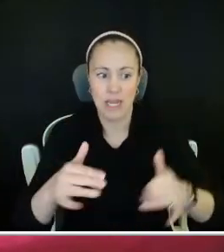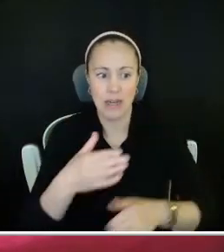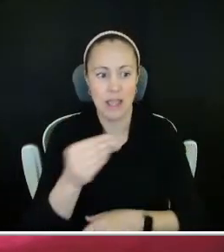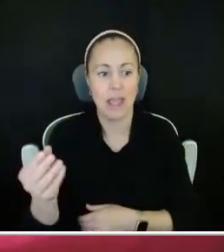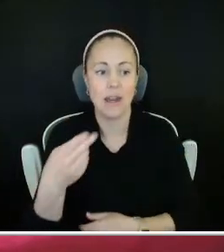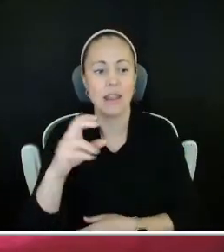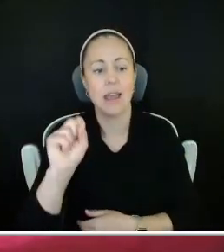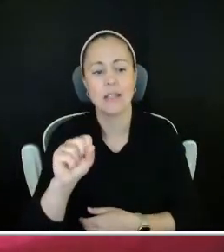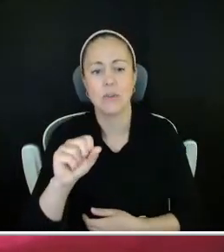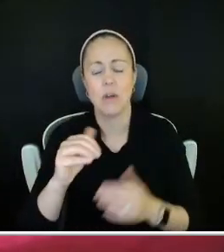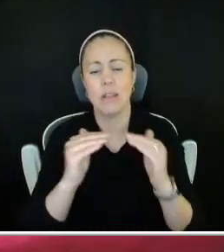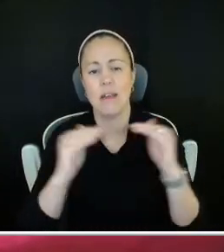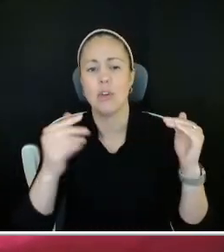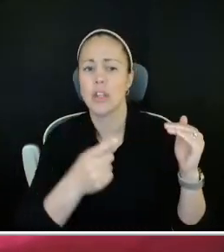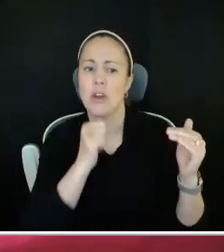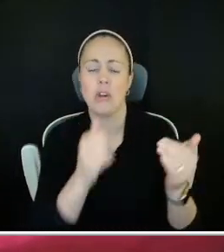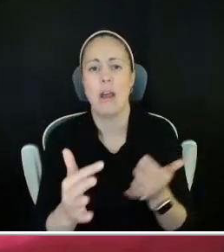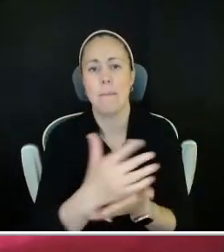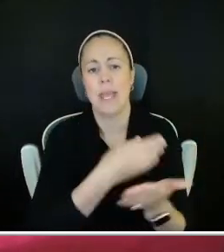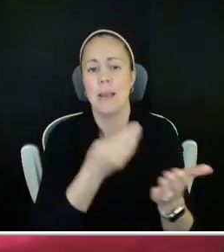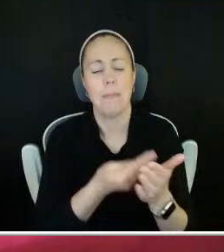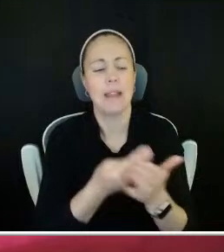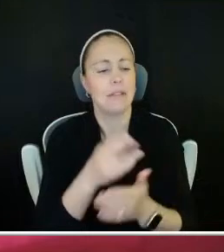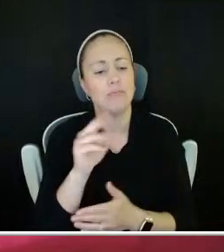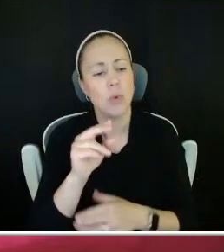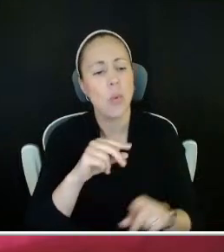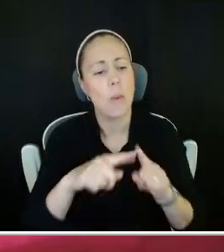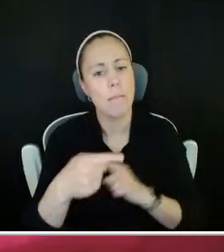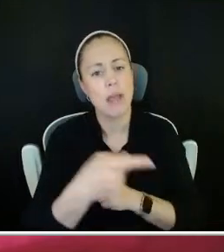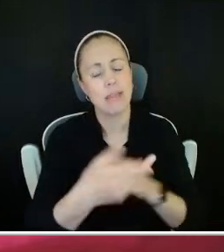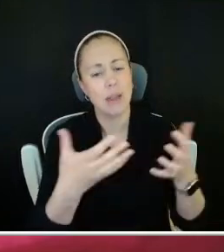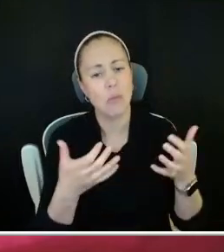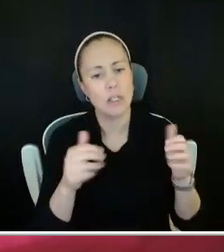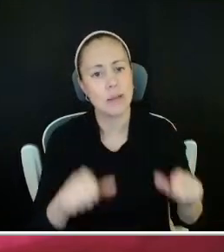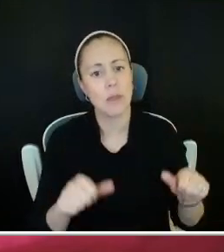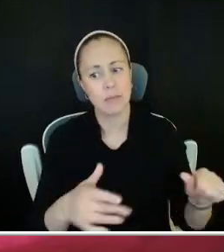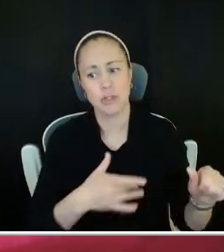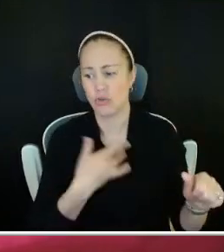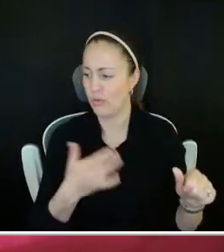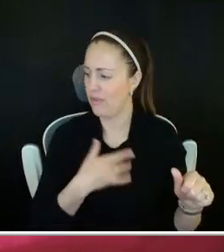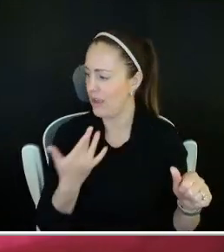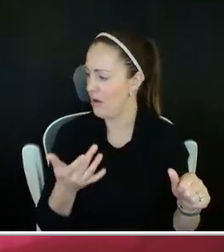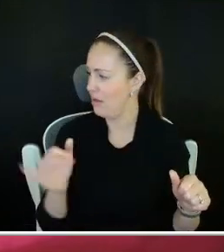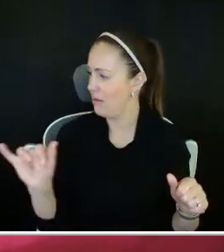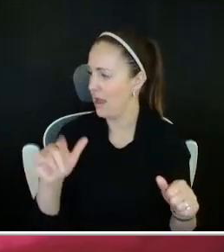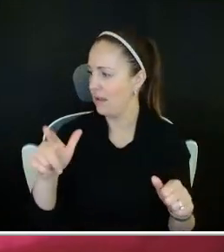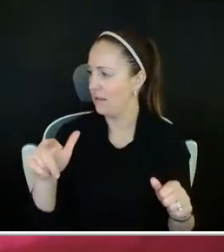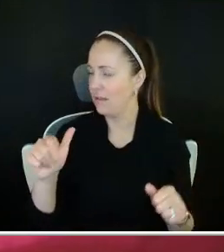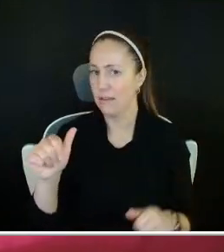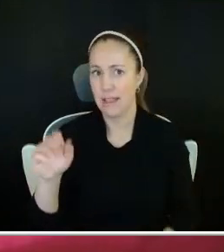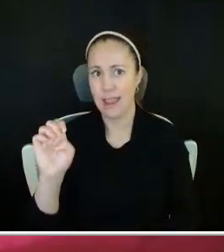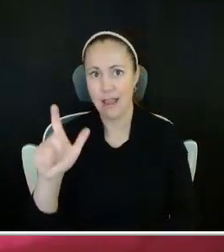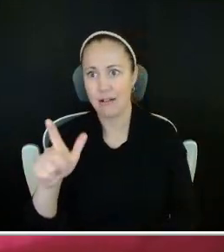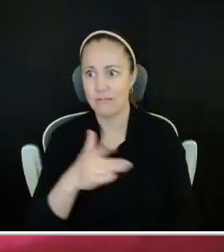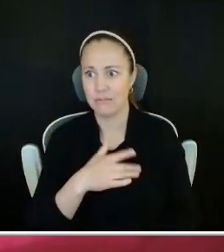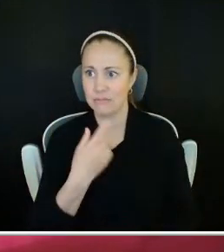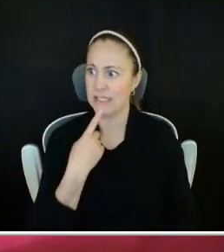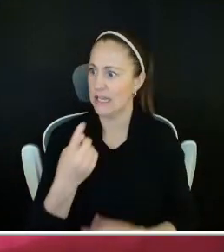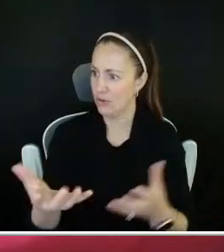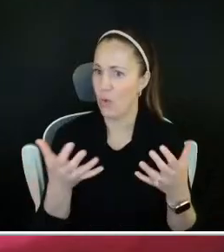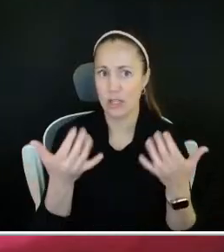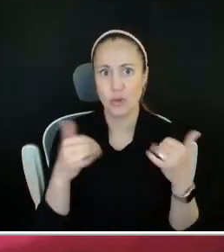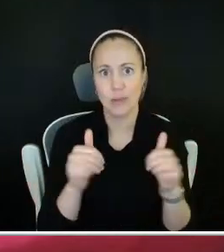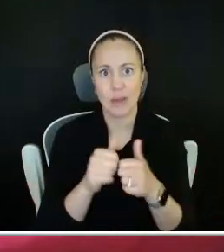level, yeah, they're not making money in it, but they want to be on the field, just like Lael said, and play with their friends and do things like